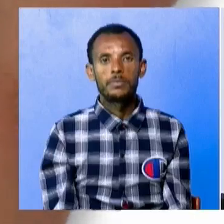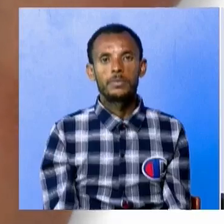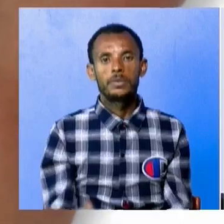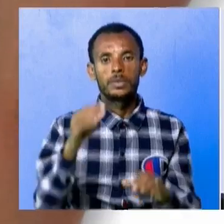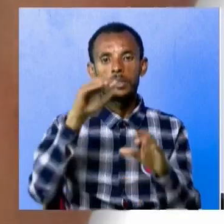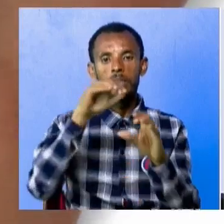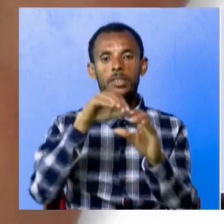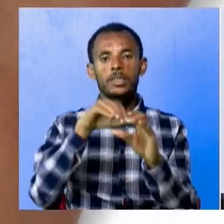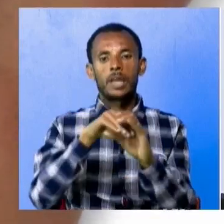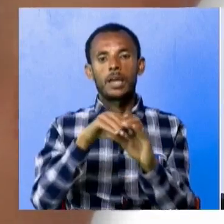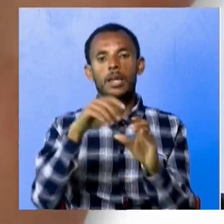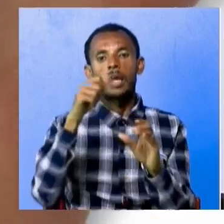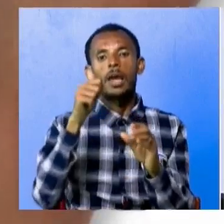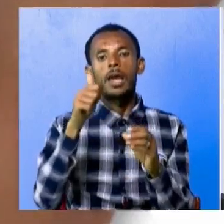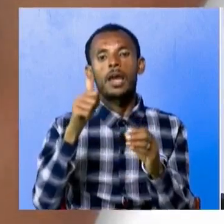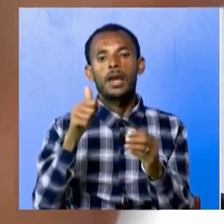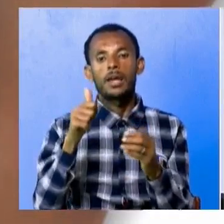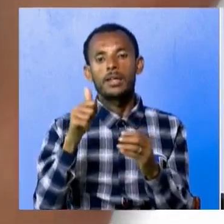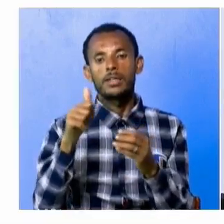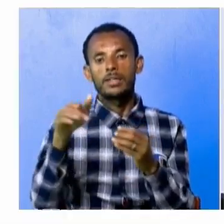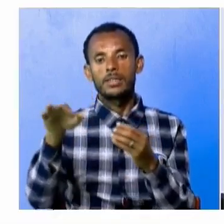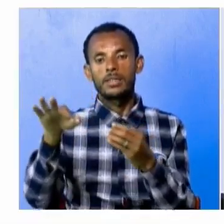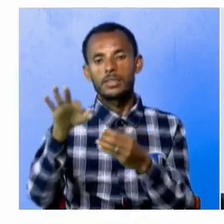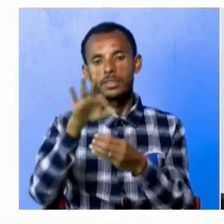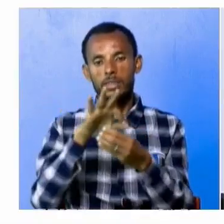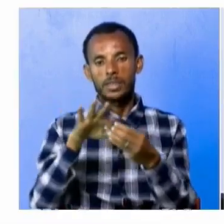inside a circle